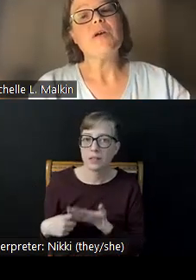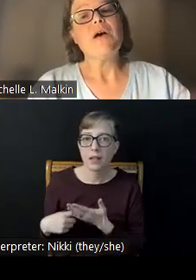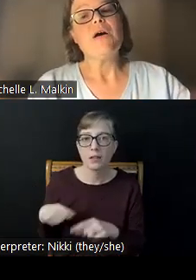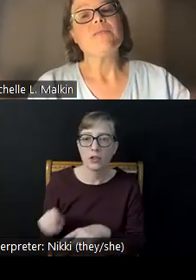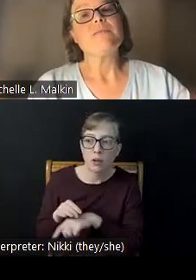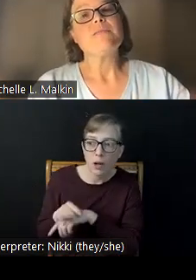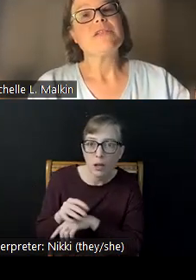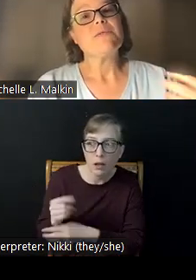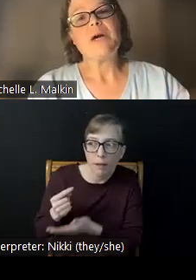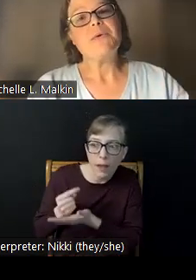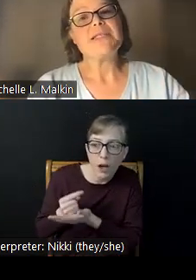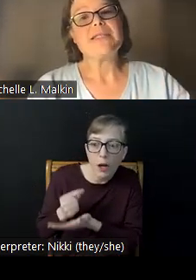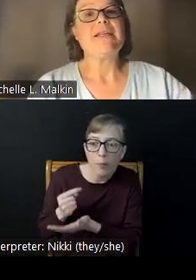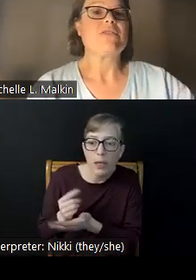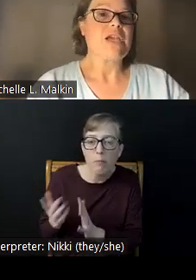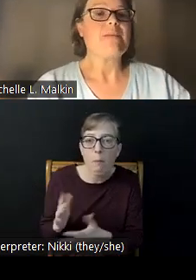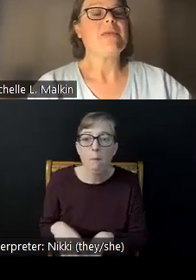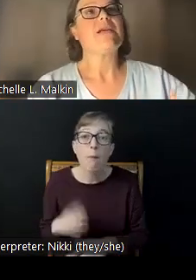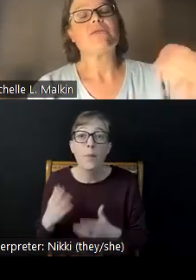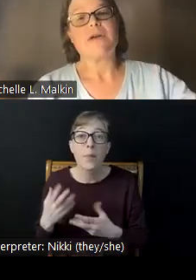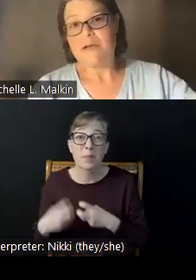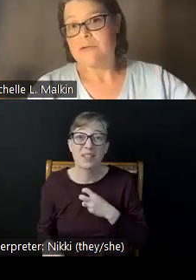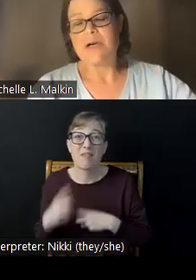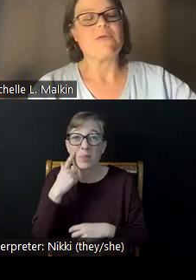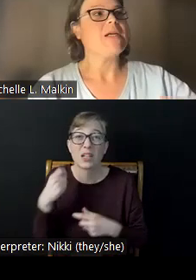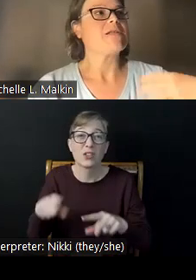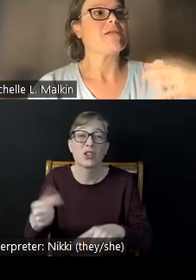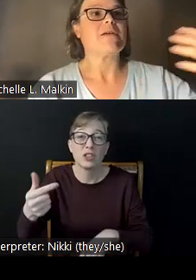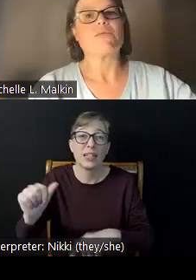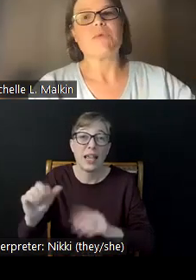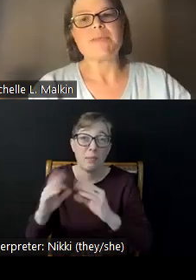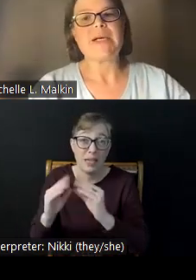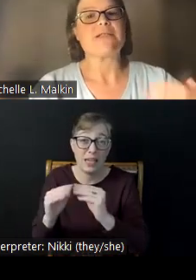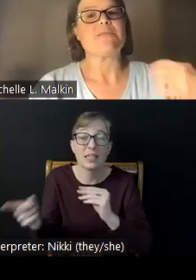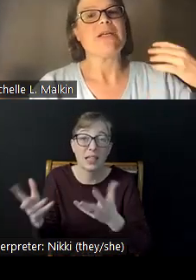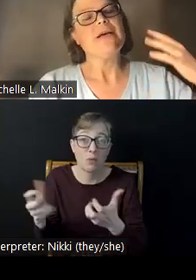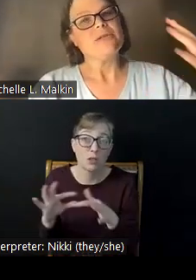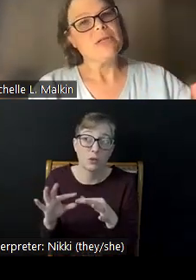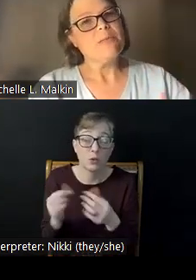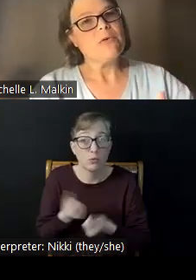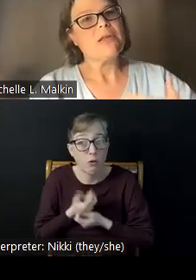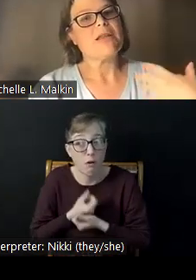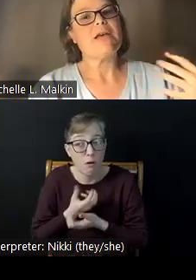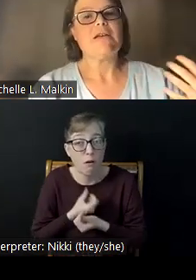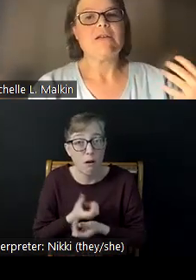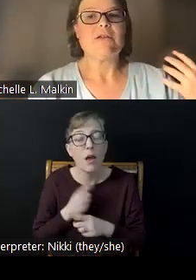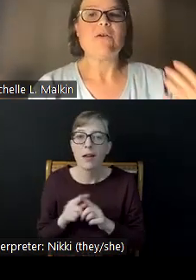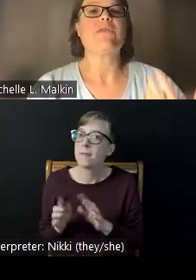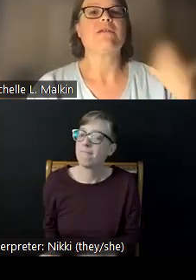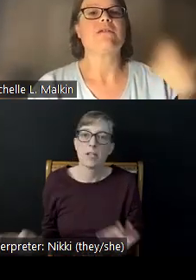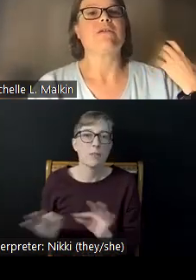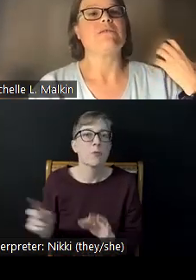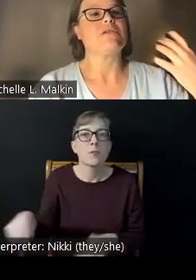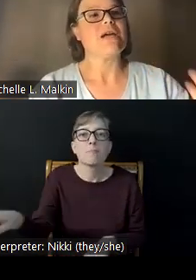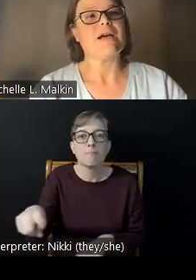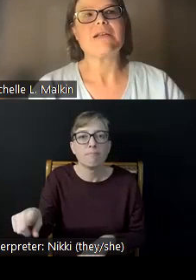hard because they'll probably want to say it in their GA meetings or any other recovery meetings they're in or with the sponsor. But it's really important that they know